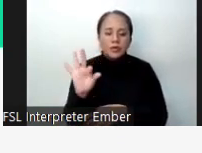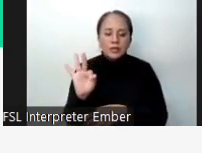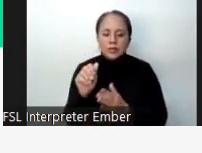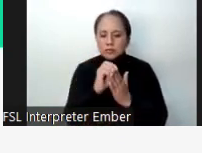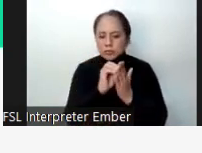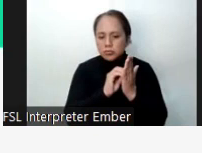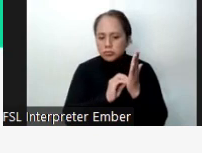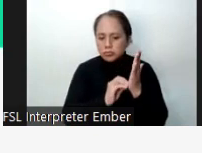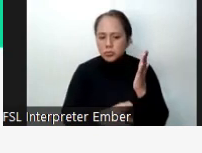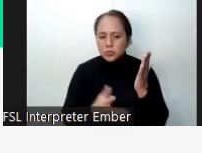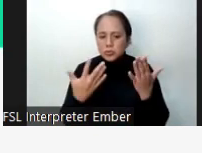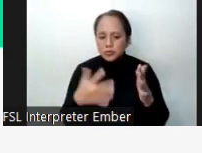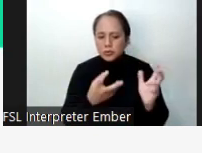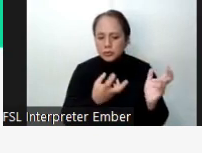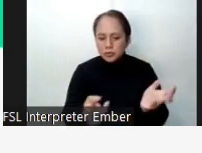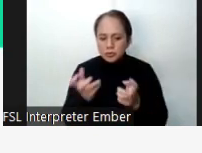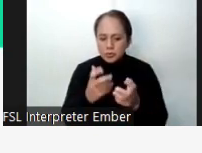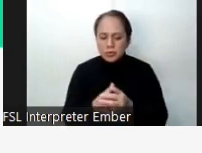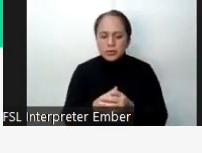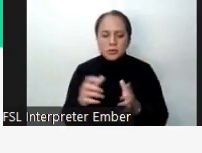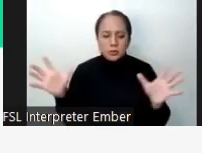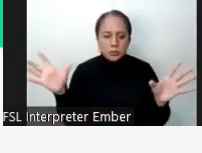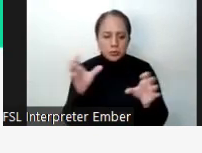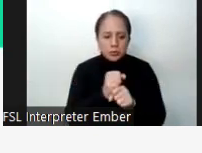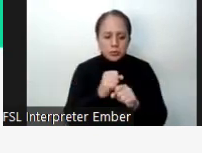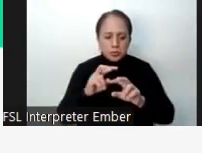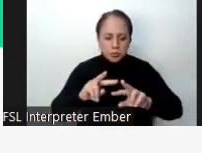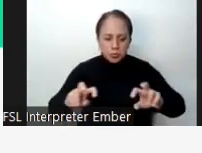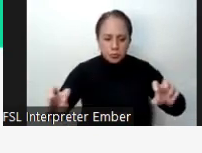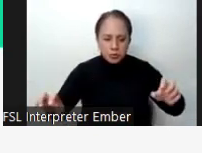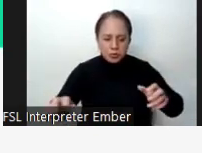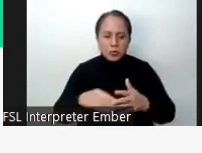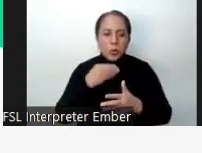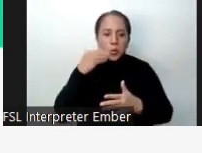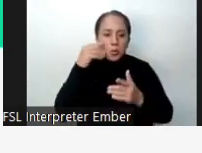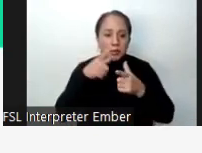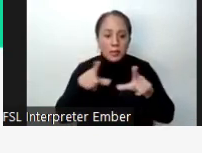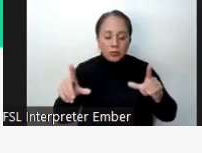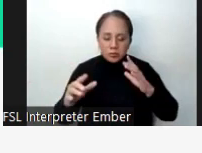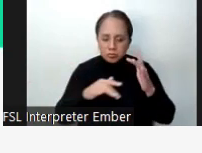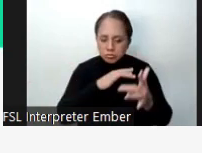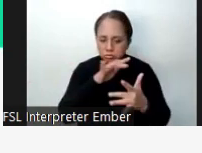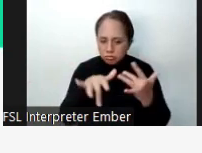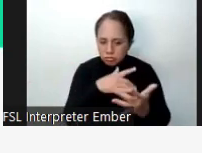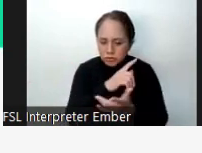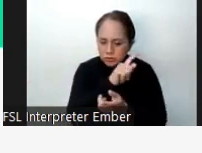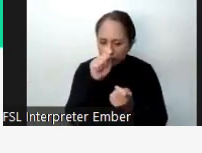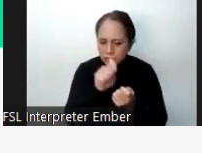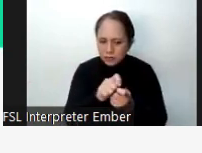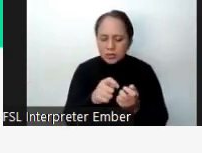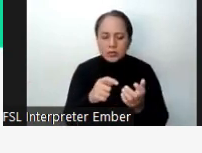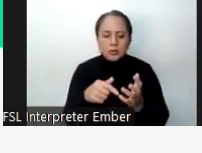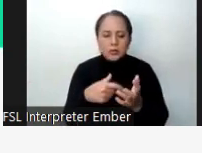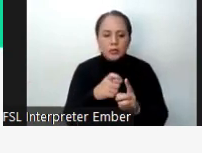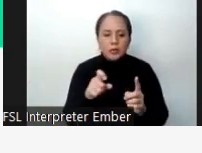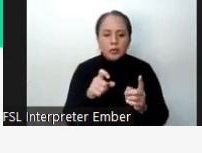articles that were coded. So all of these studies looked into the home language interactions. Specifically, these are